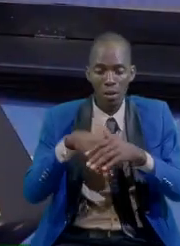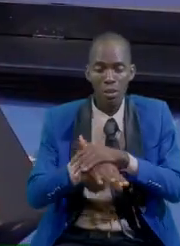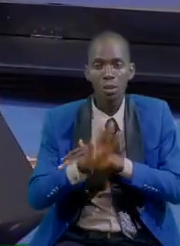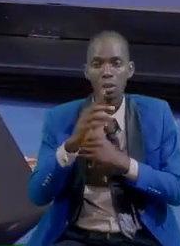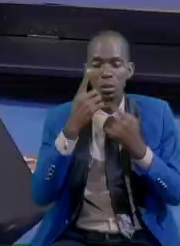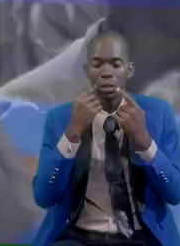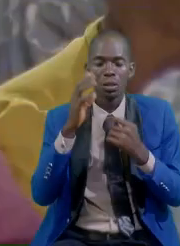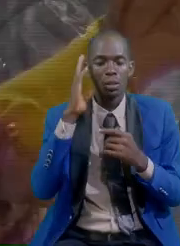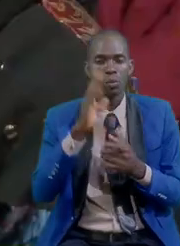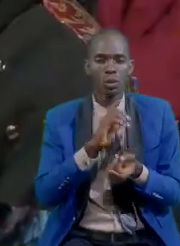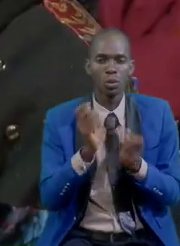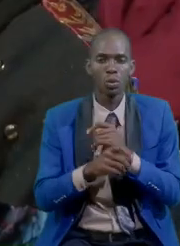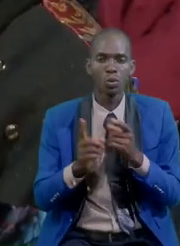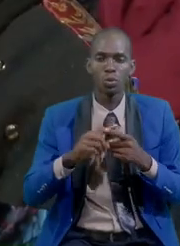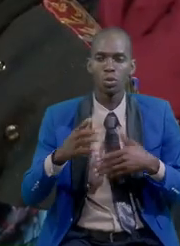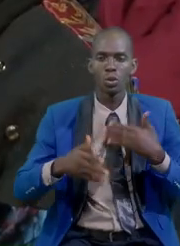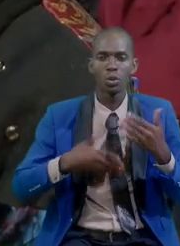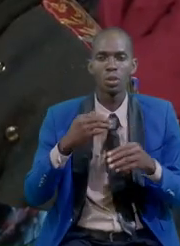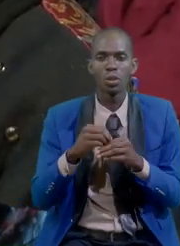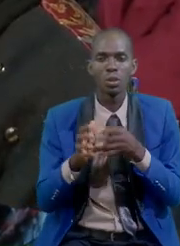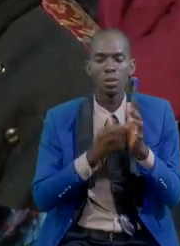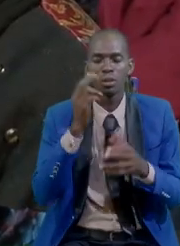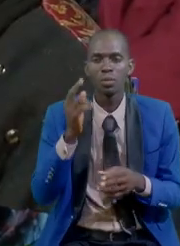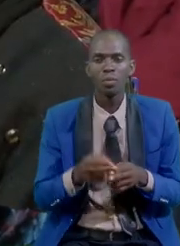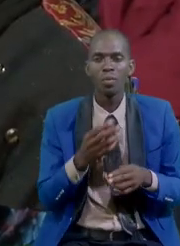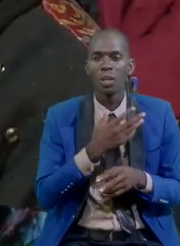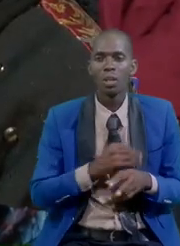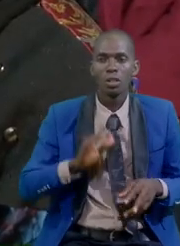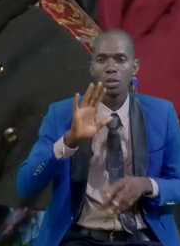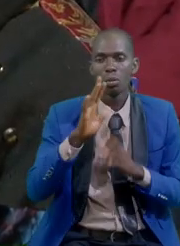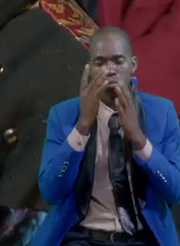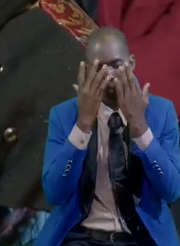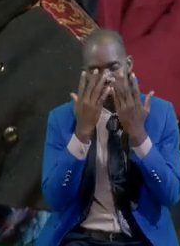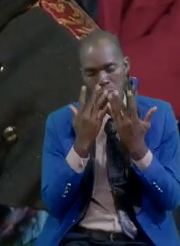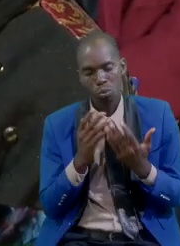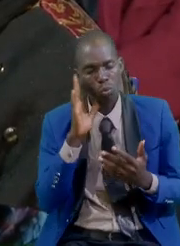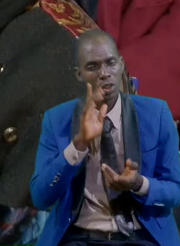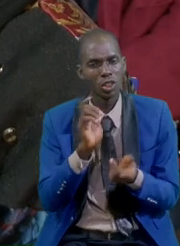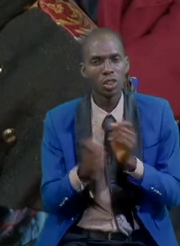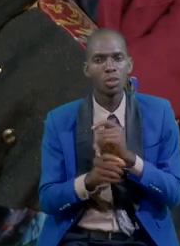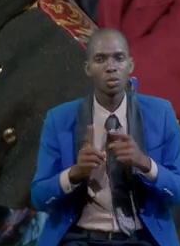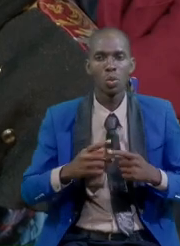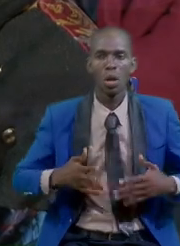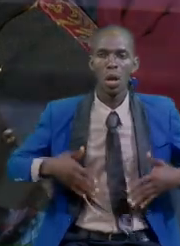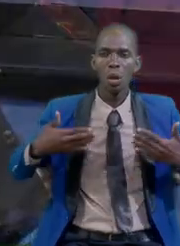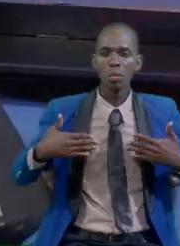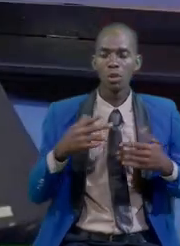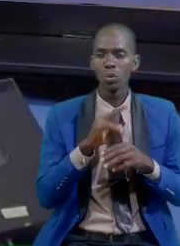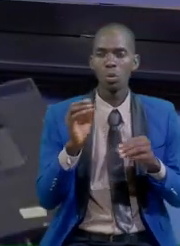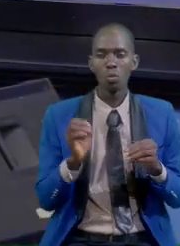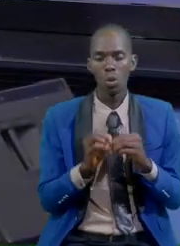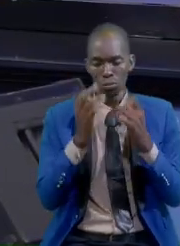will turn you to joy. And your sorrow will turn to gladness. No sadness anymore, and no